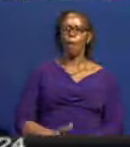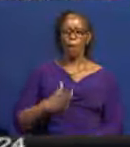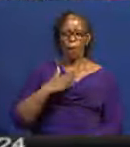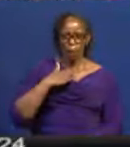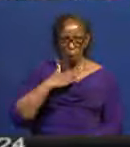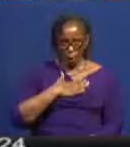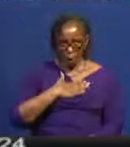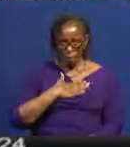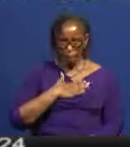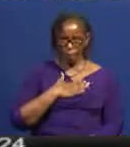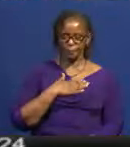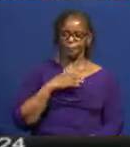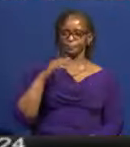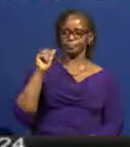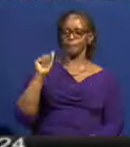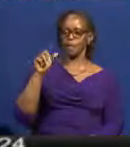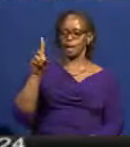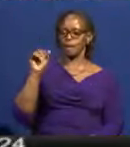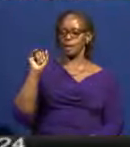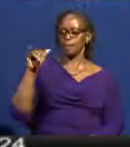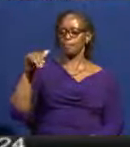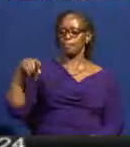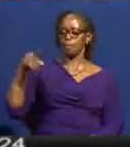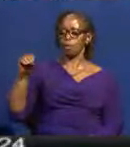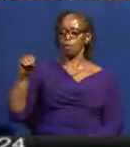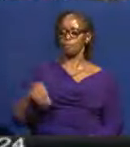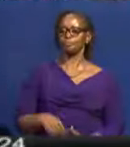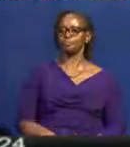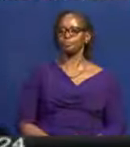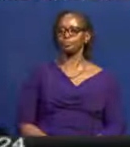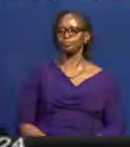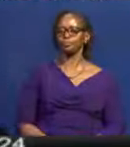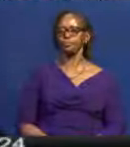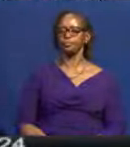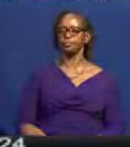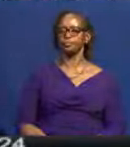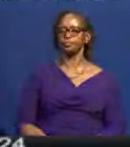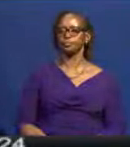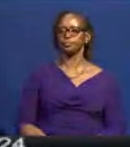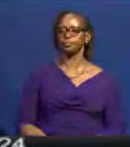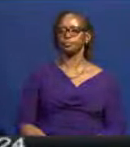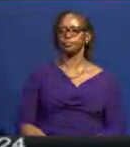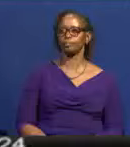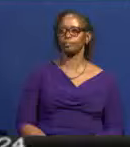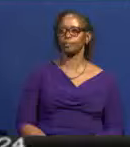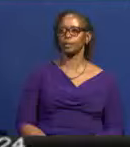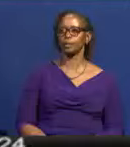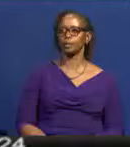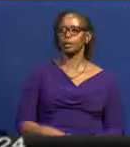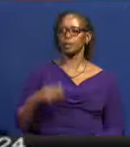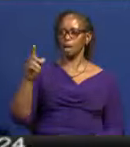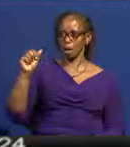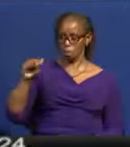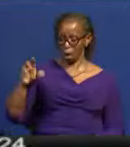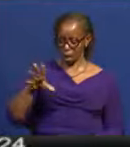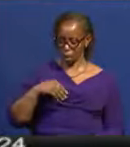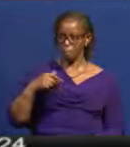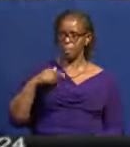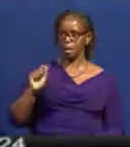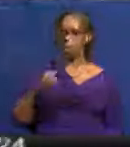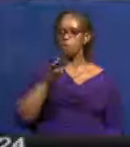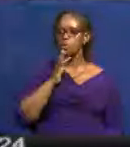Honorable Adipo Akwome. Mr. Speaker, if you allow me, I can have a sip of my water. Go